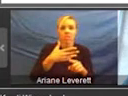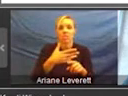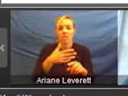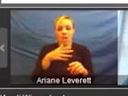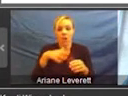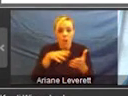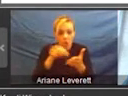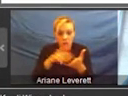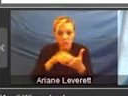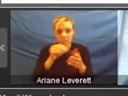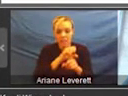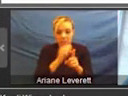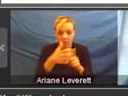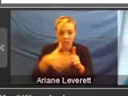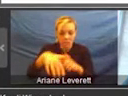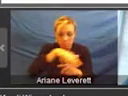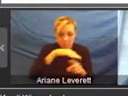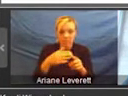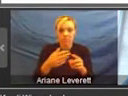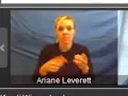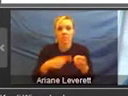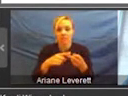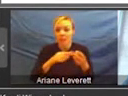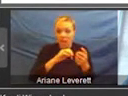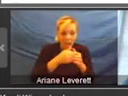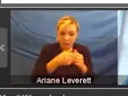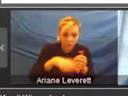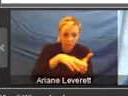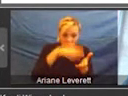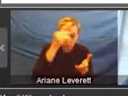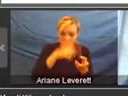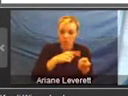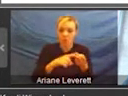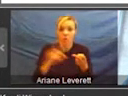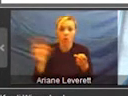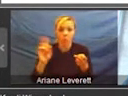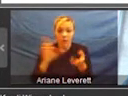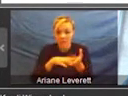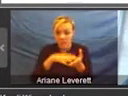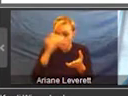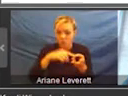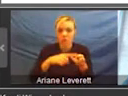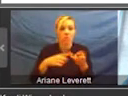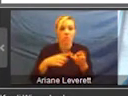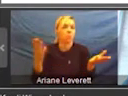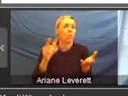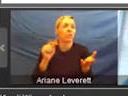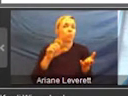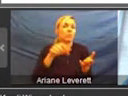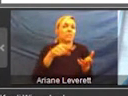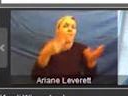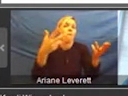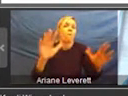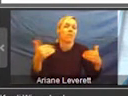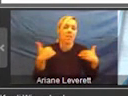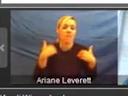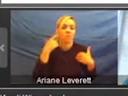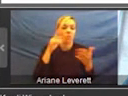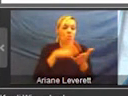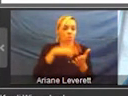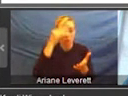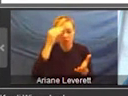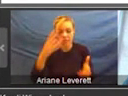local context. How do people learn? Where do people learn? Which means to learn do they have? And so on. Starting with a